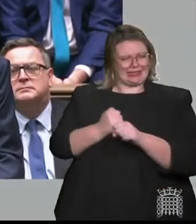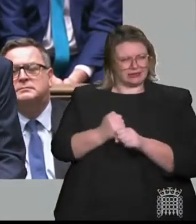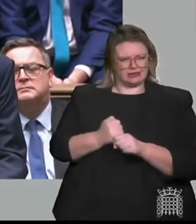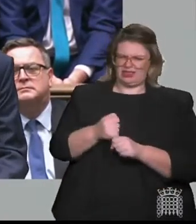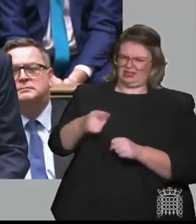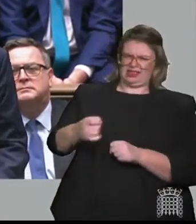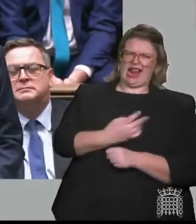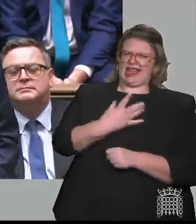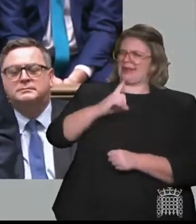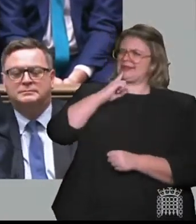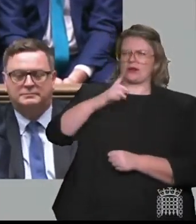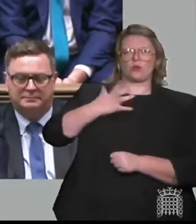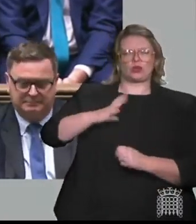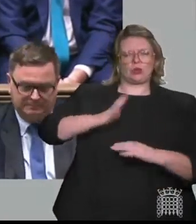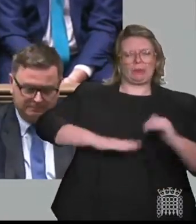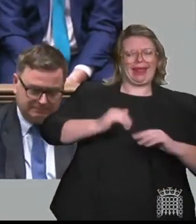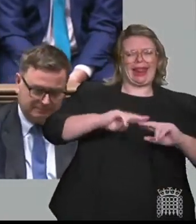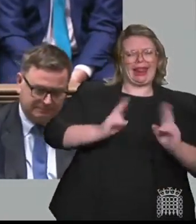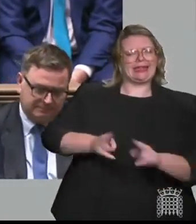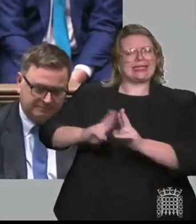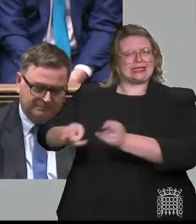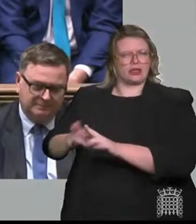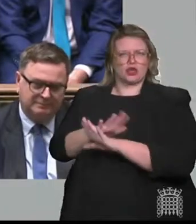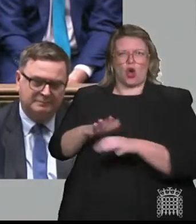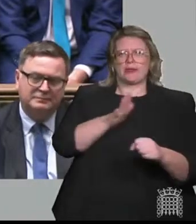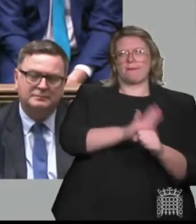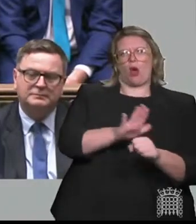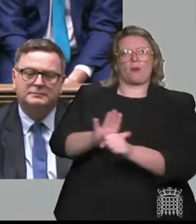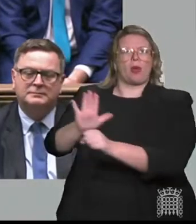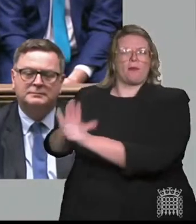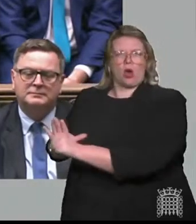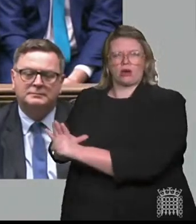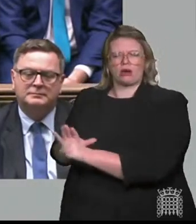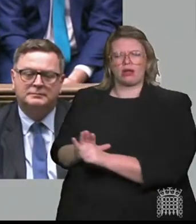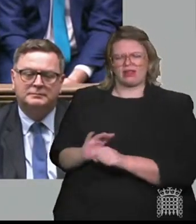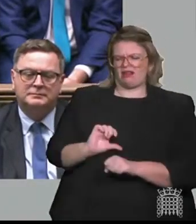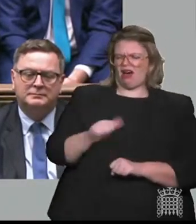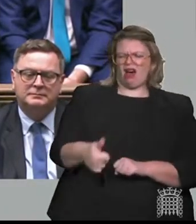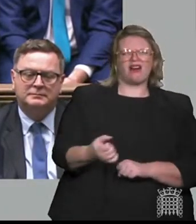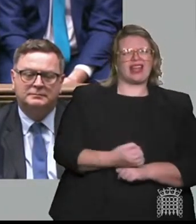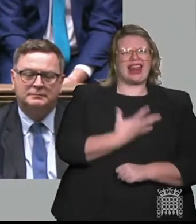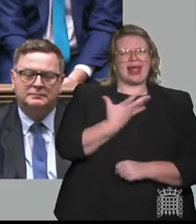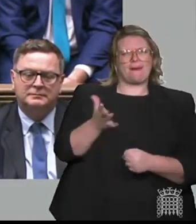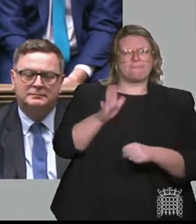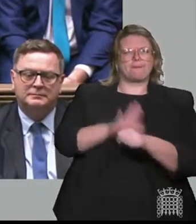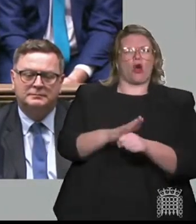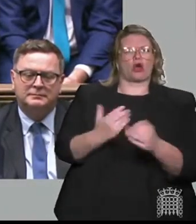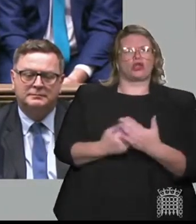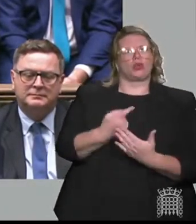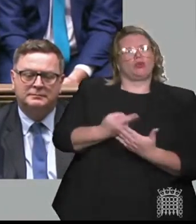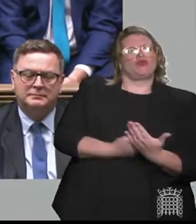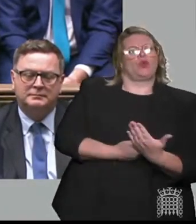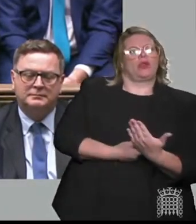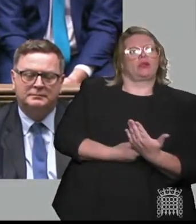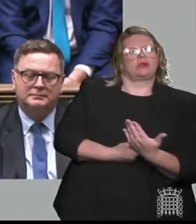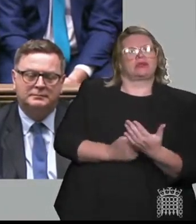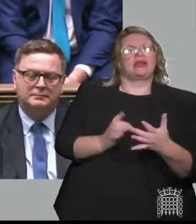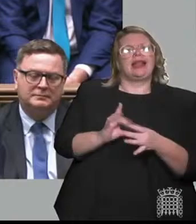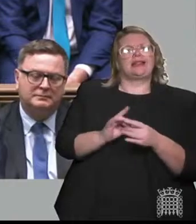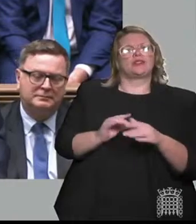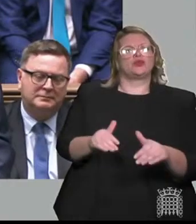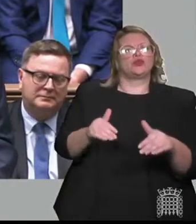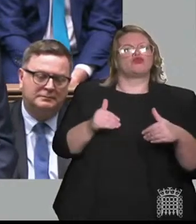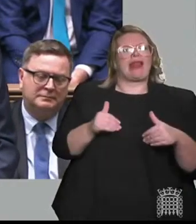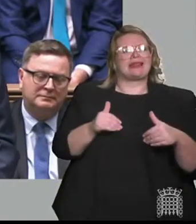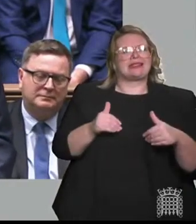long. Just a few months later, Labour blocked reforms to the rules on nutrient neutrality,